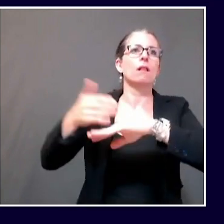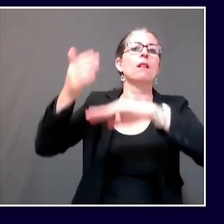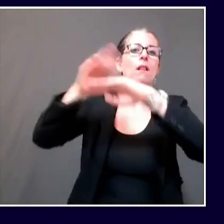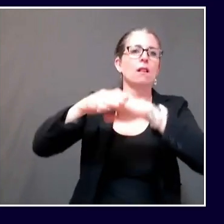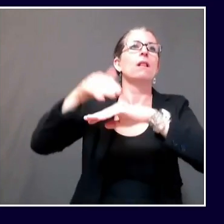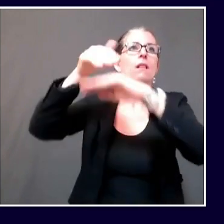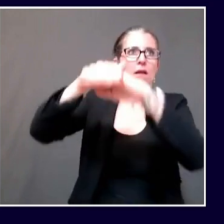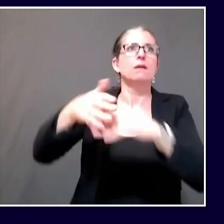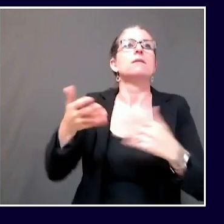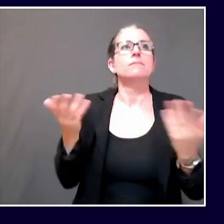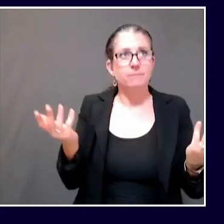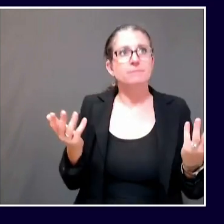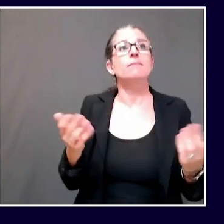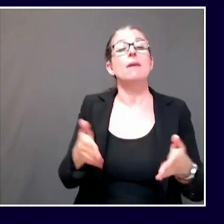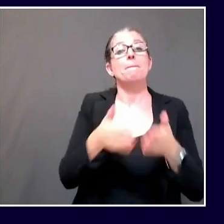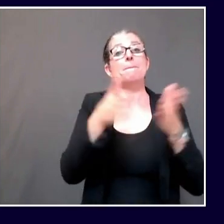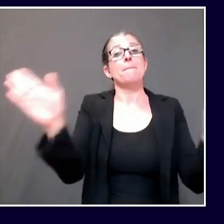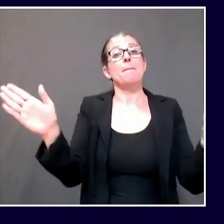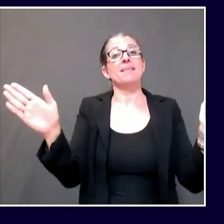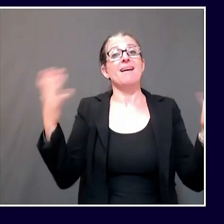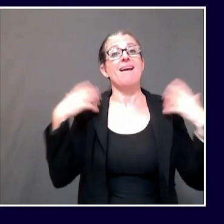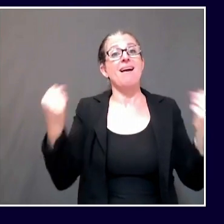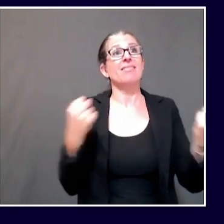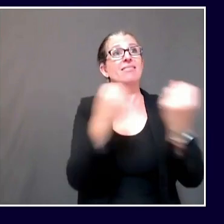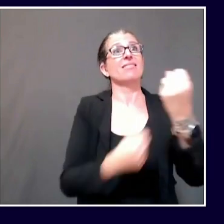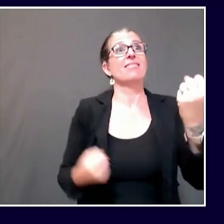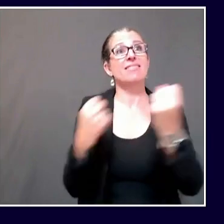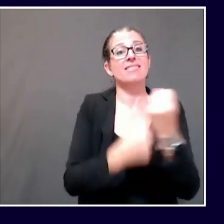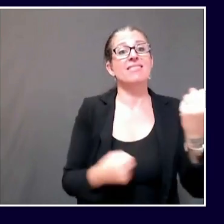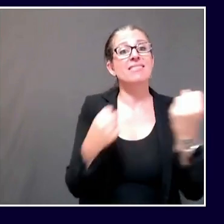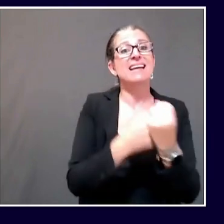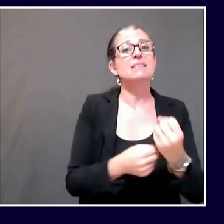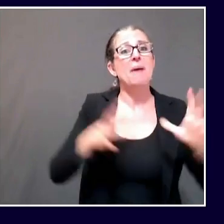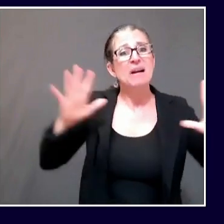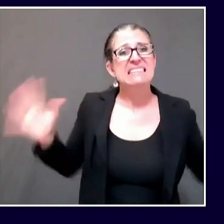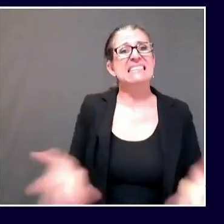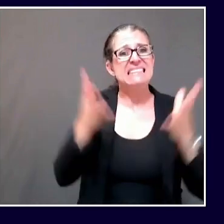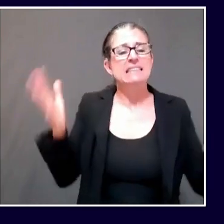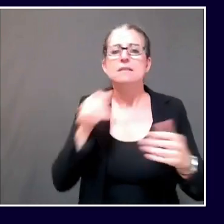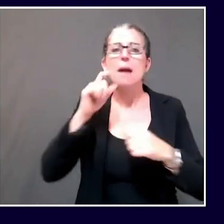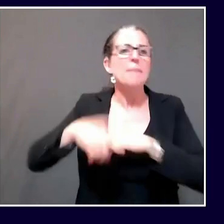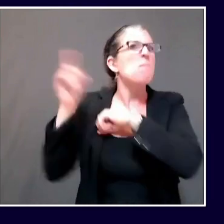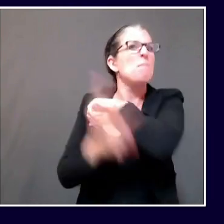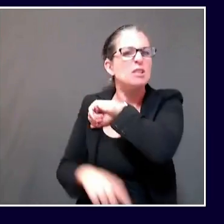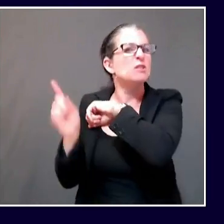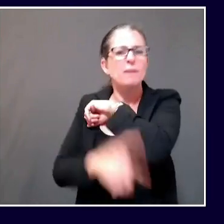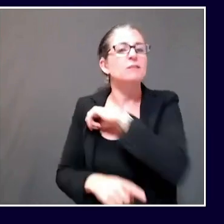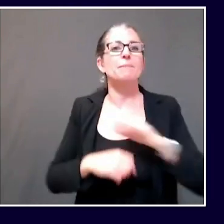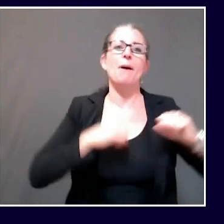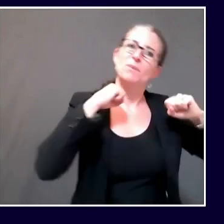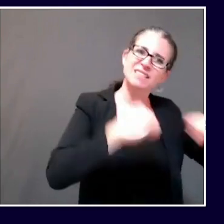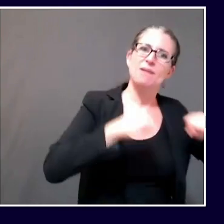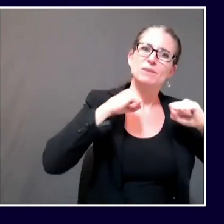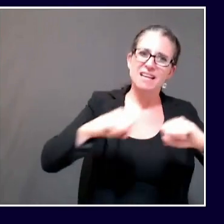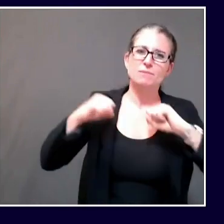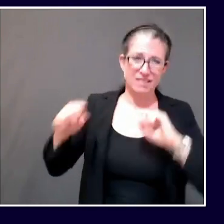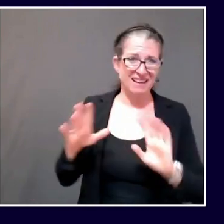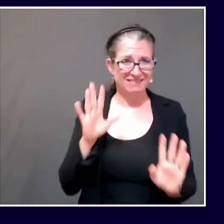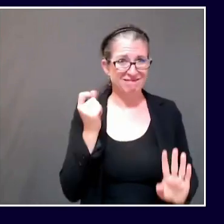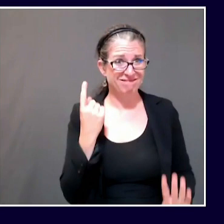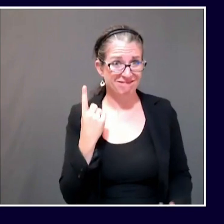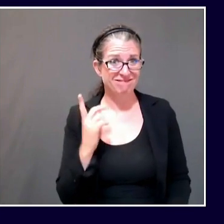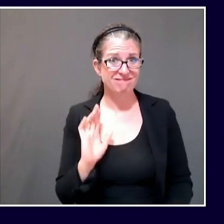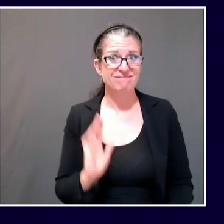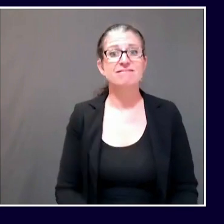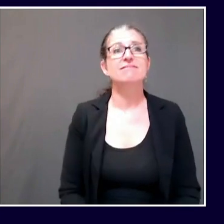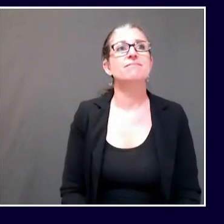again. So indeed, in the case of Big Moose Inn, they are currently under suspension. Unless Dr. Shah, you have an update? No, that is currently